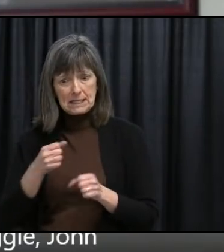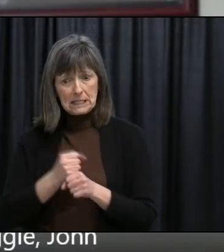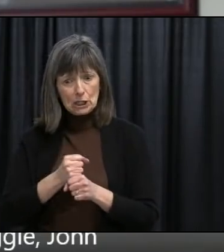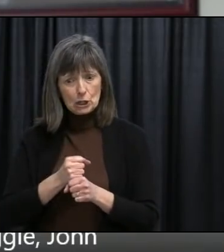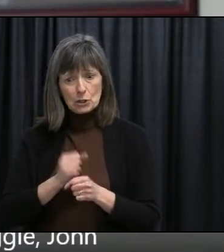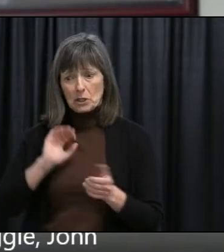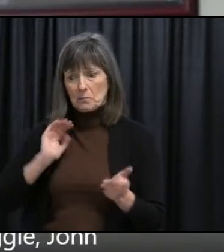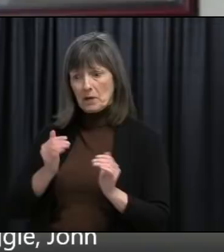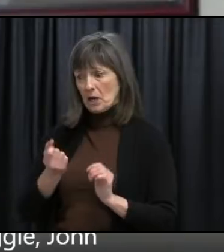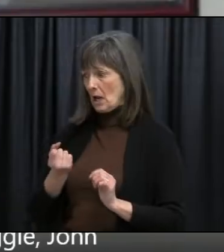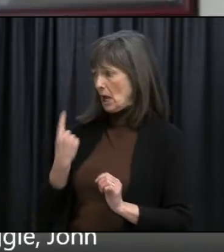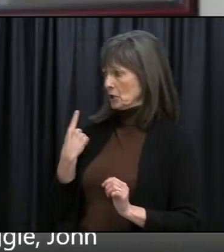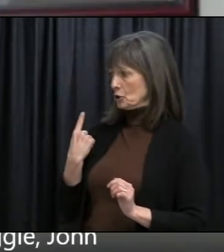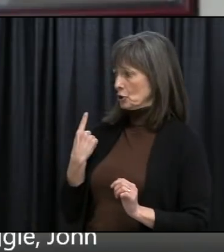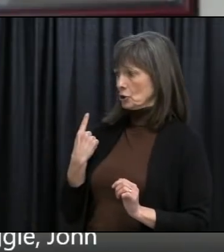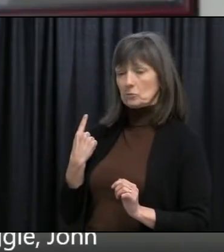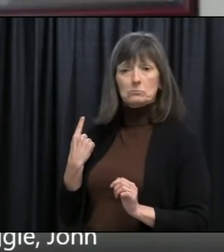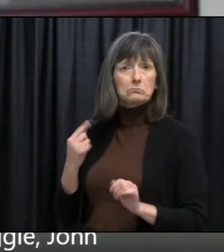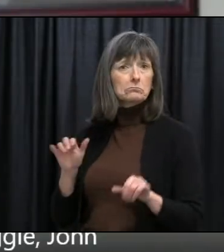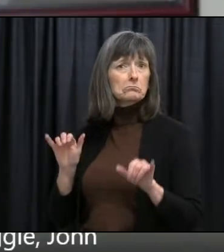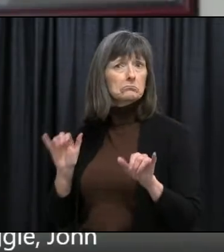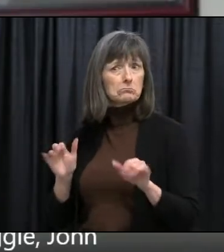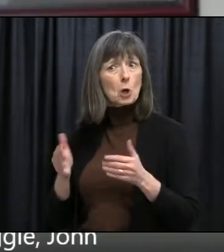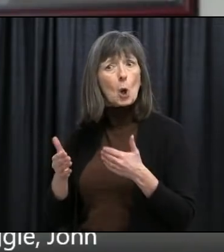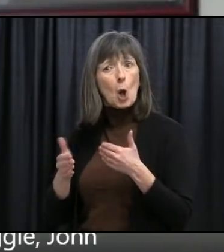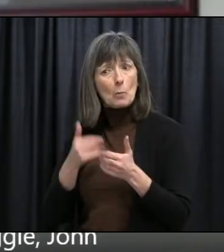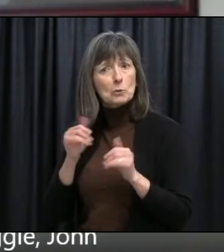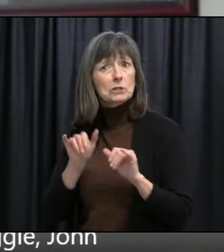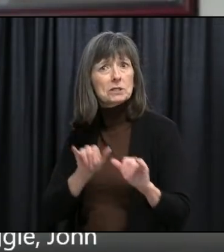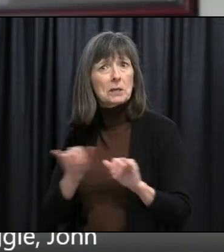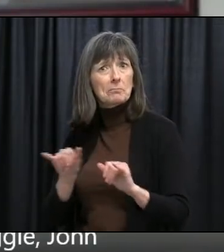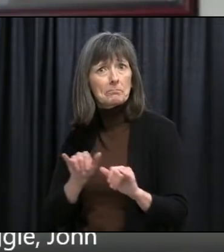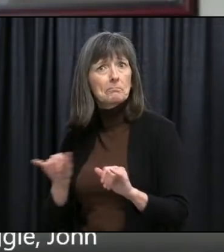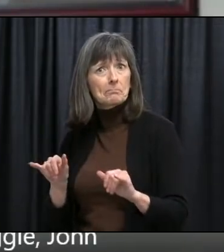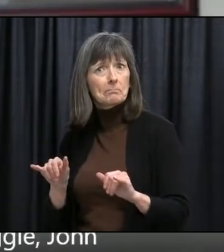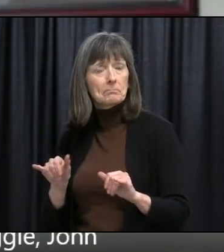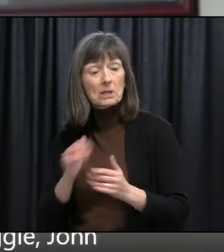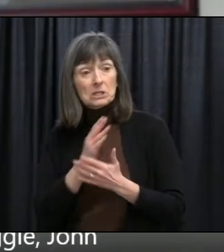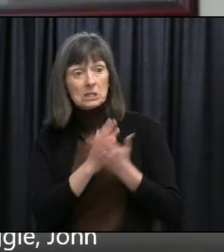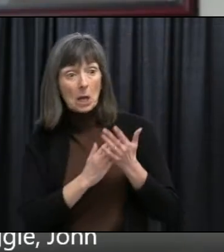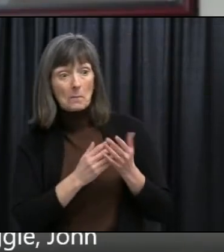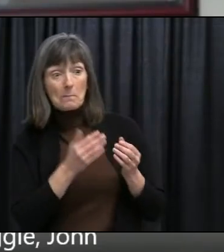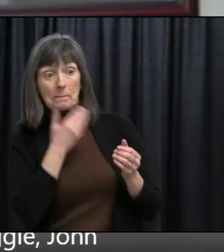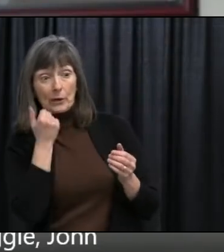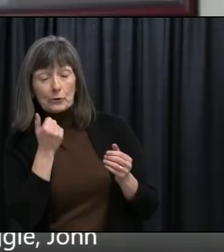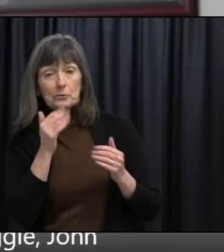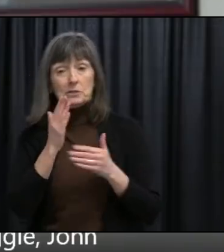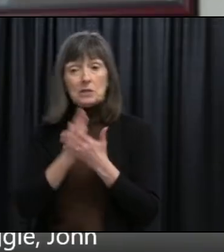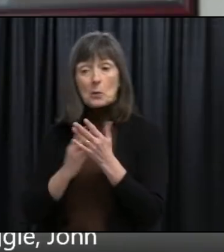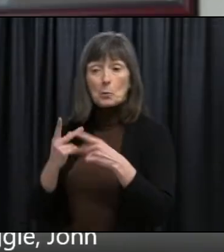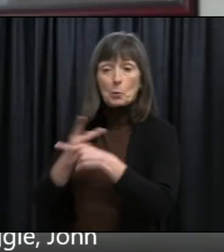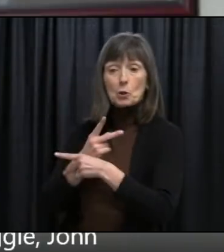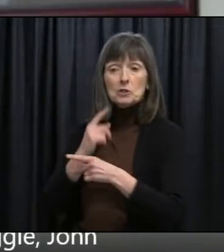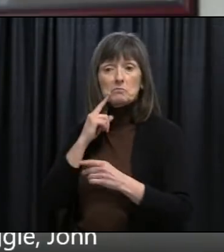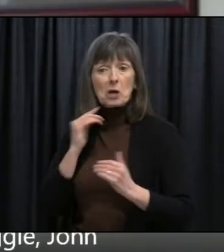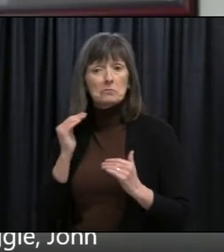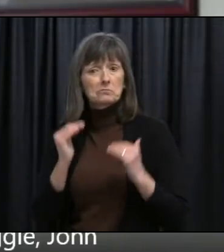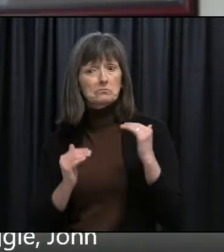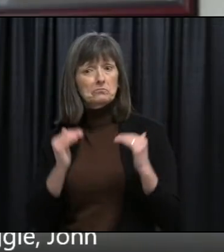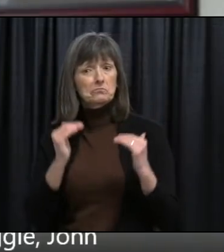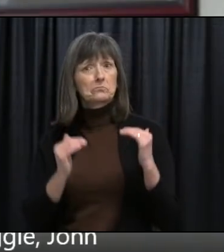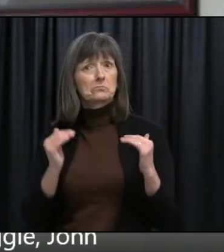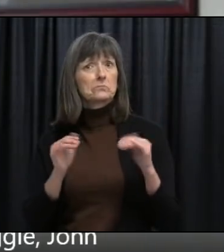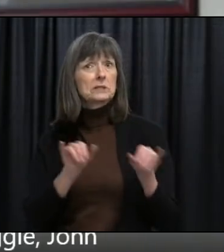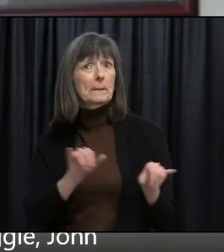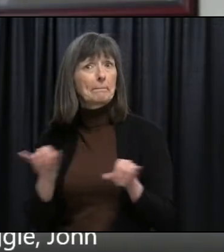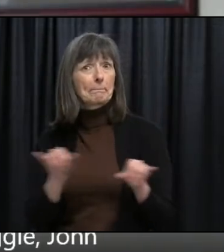year than we had been in previous years. And indeed, in some areas, we may be slightly better off. So that's the best I can do at the moment to answer